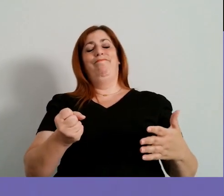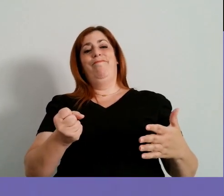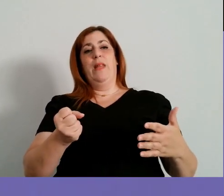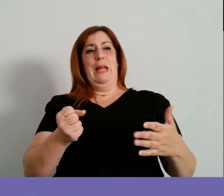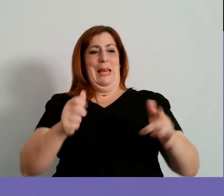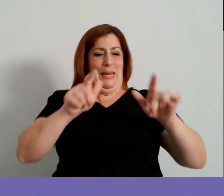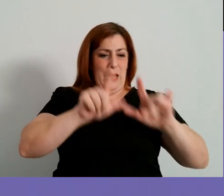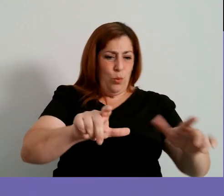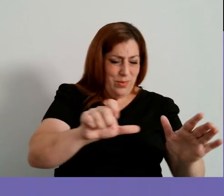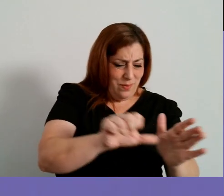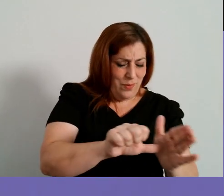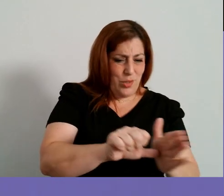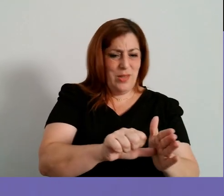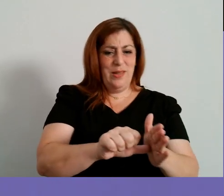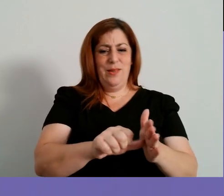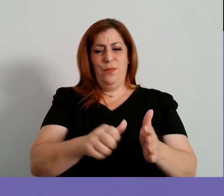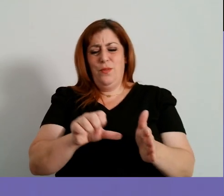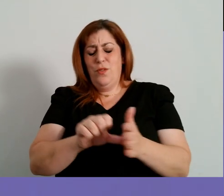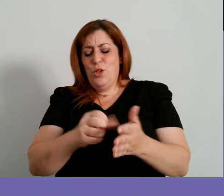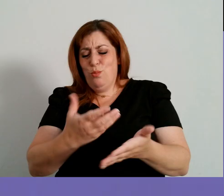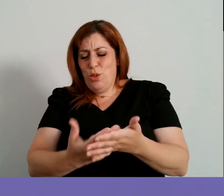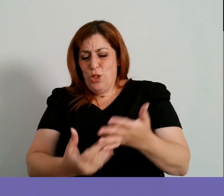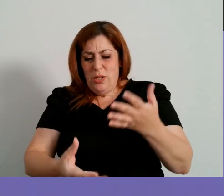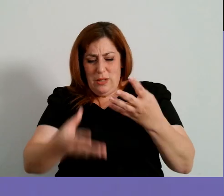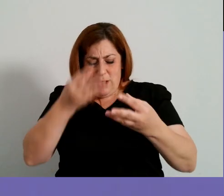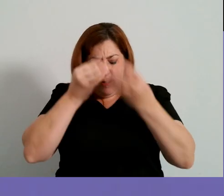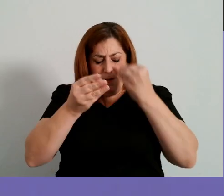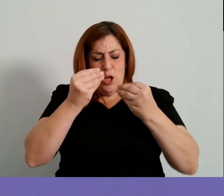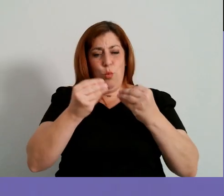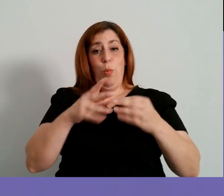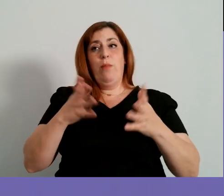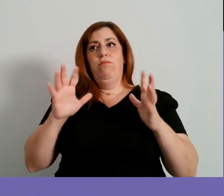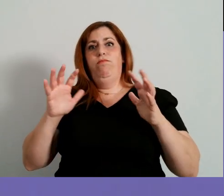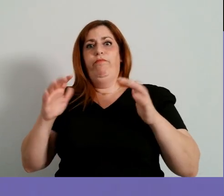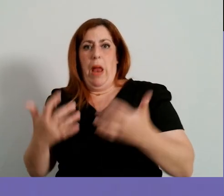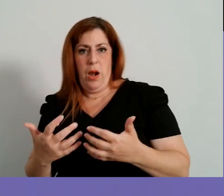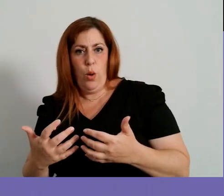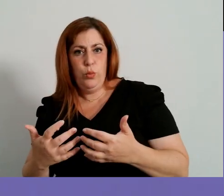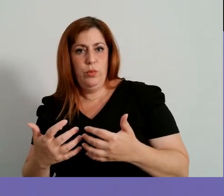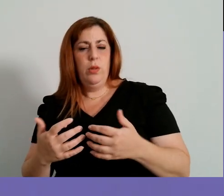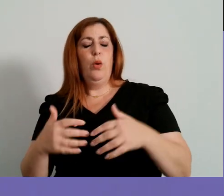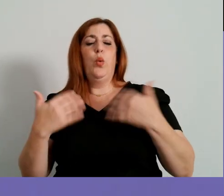burnout, there's a lot of networking, okay,